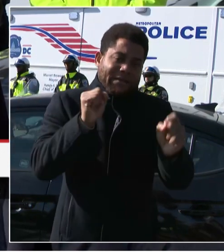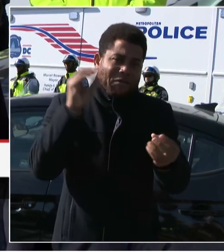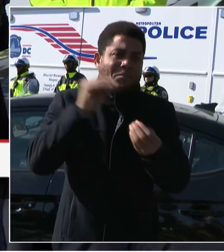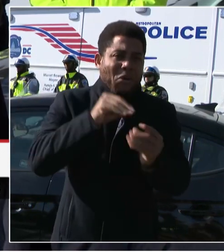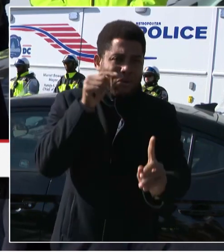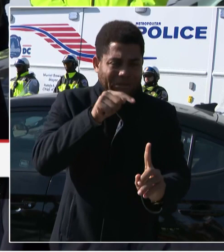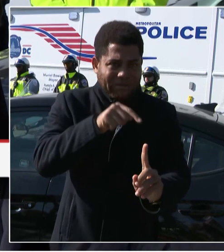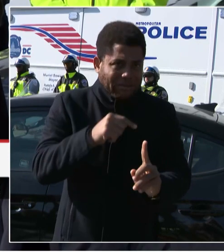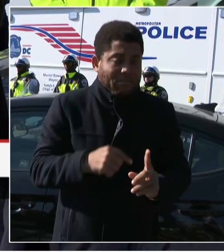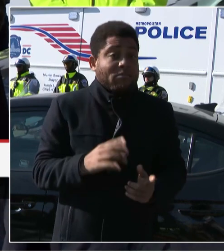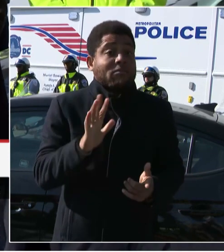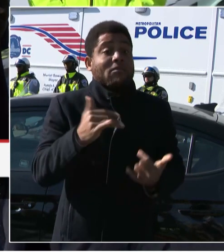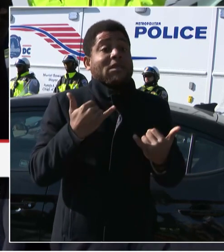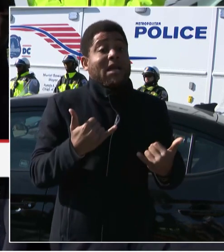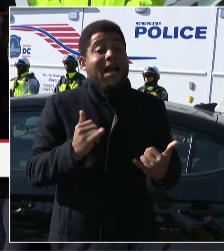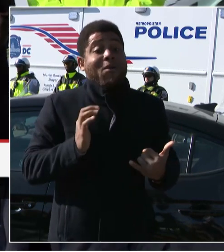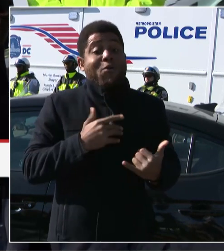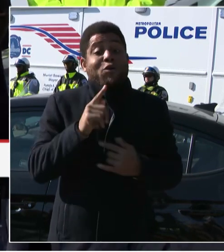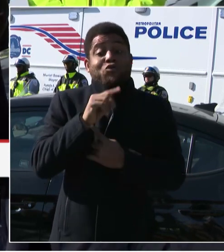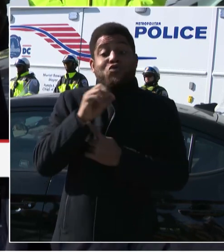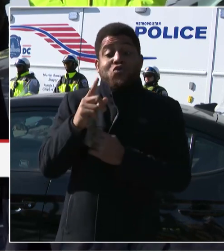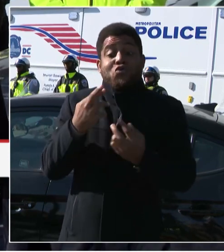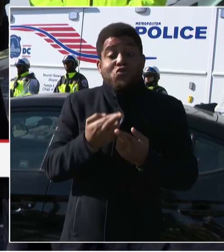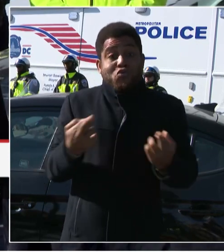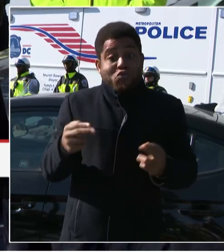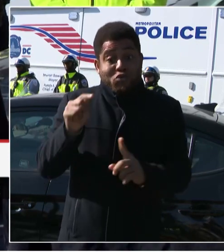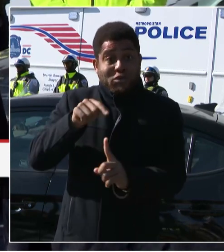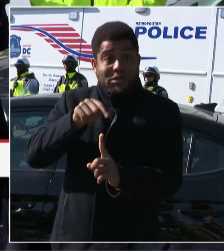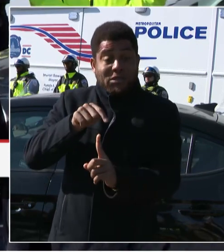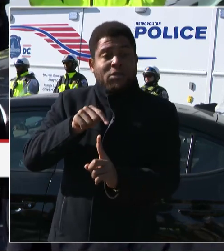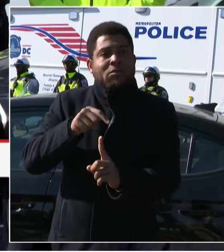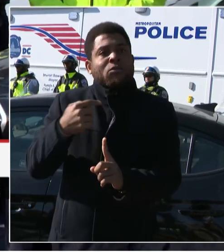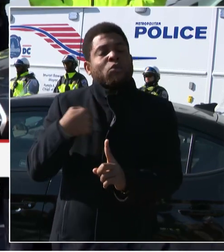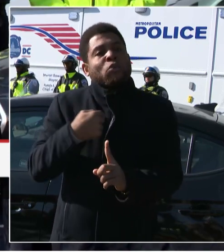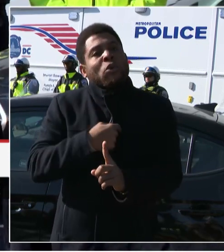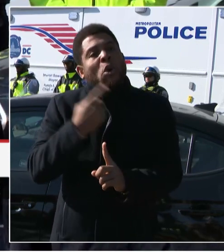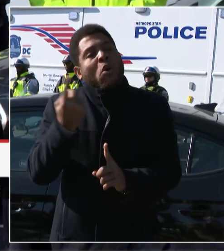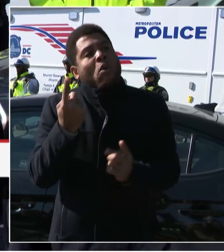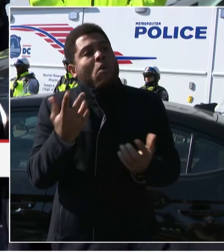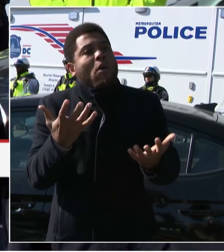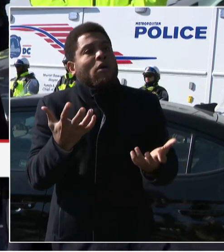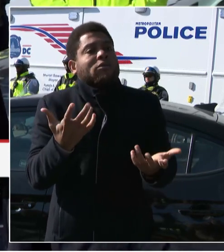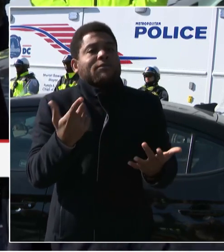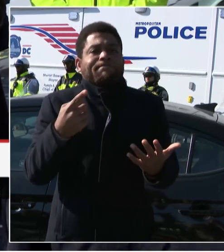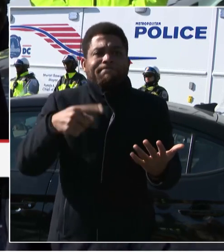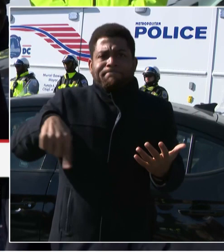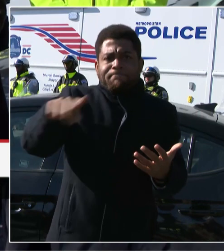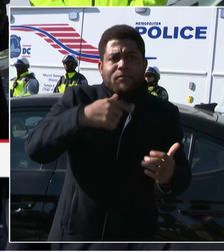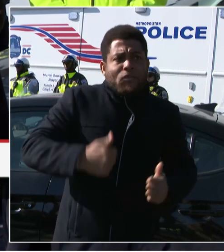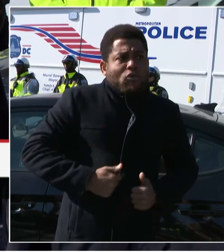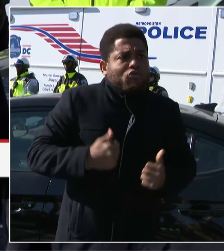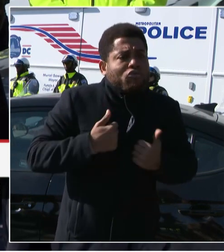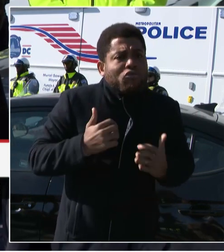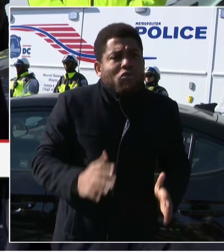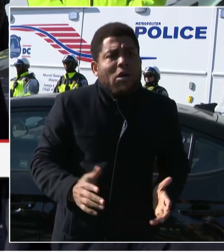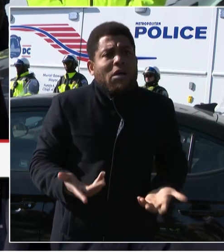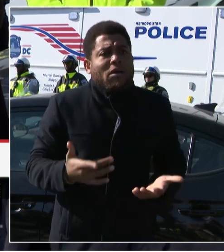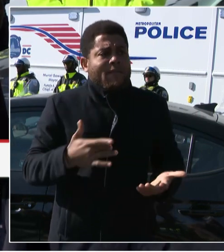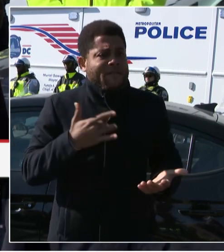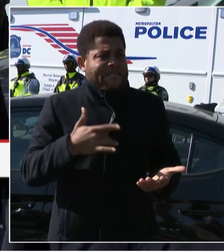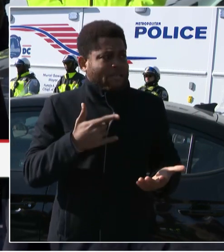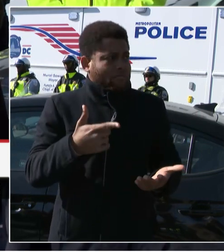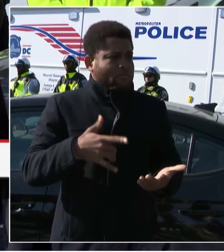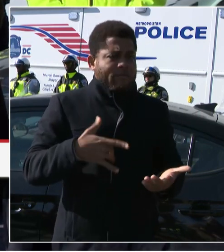on. And we always want our residents to be able to be empowered to